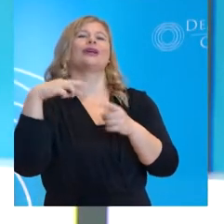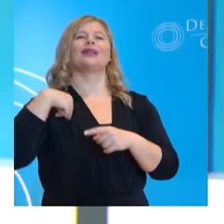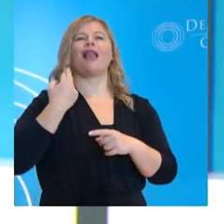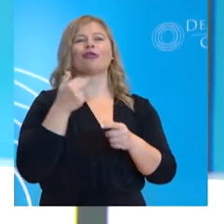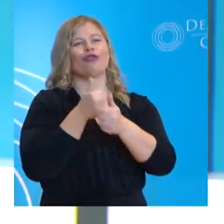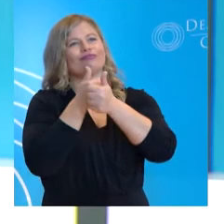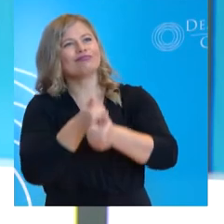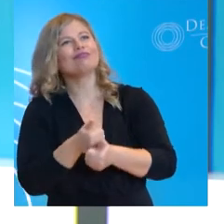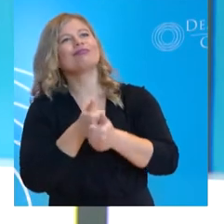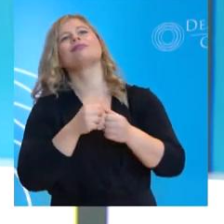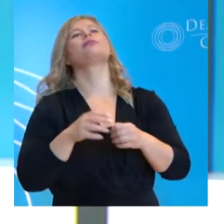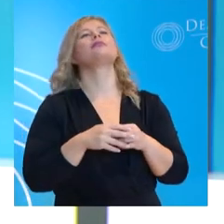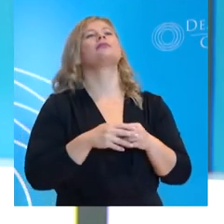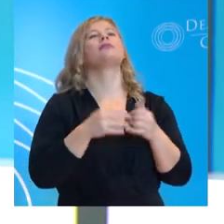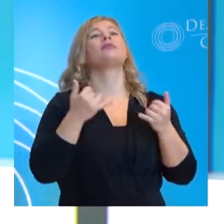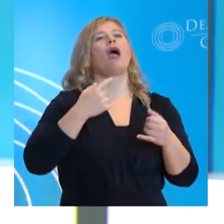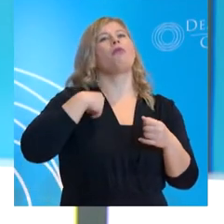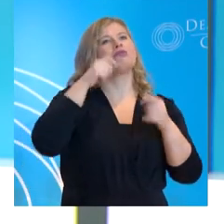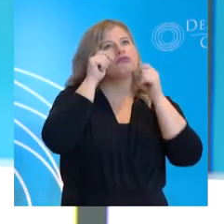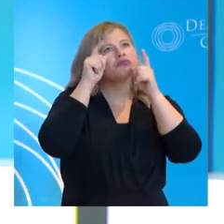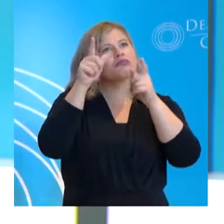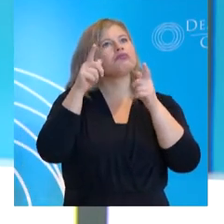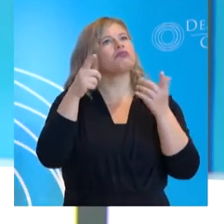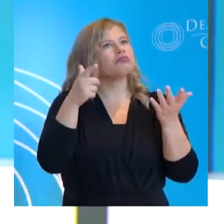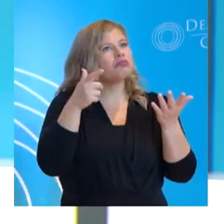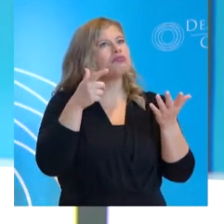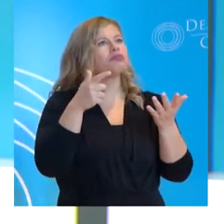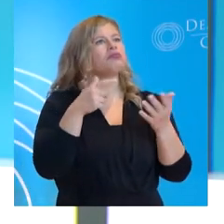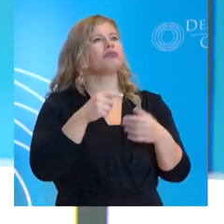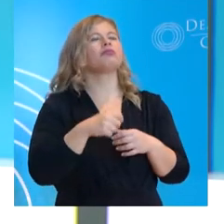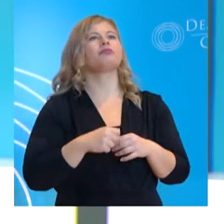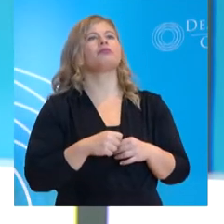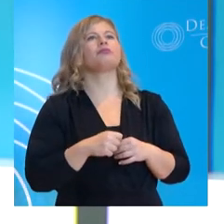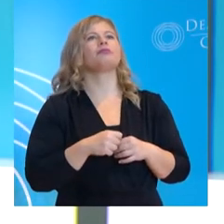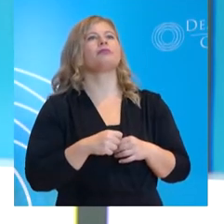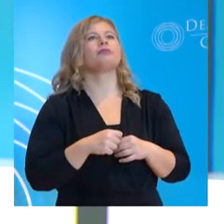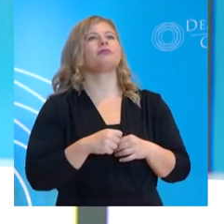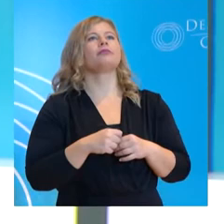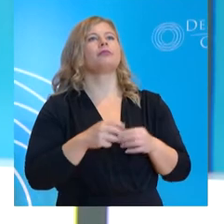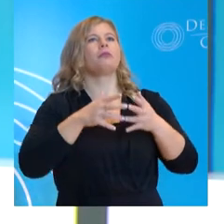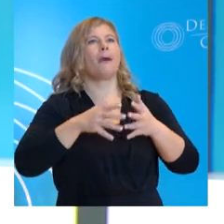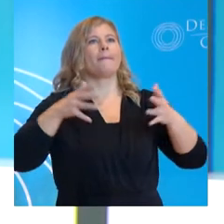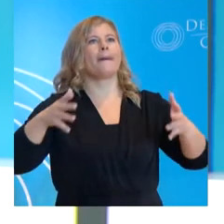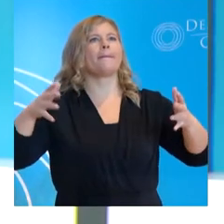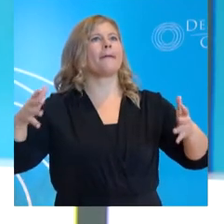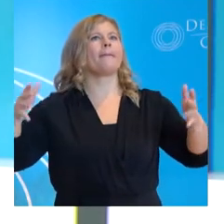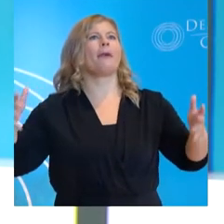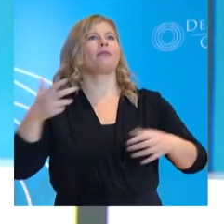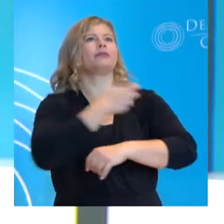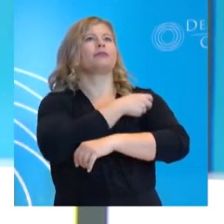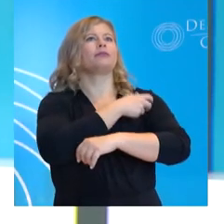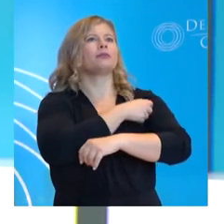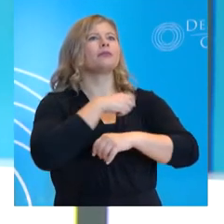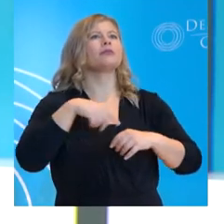prominent opposition figures, ex-minister of health, has practically been an anti-vaxxer. So we have not had the